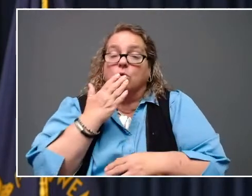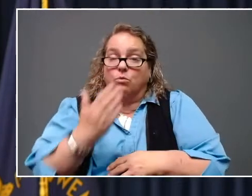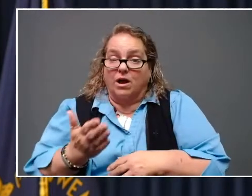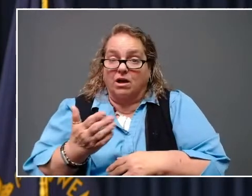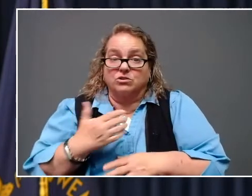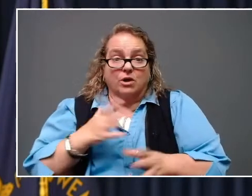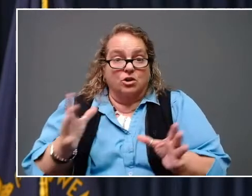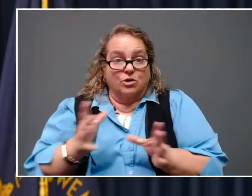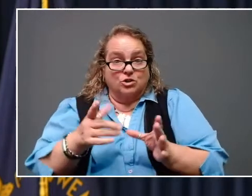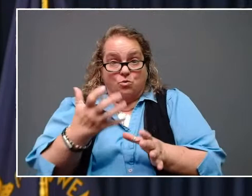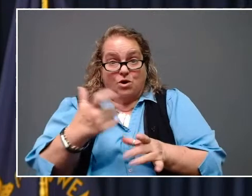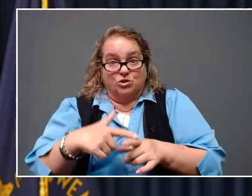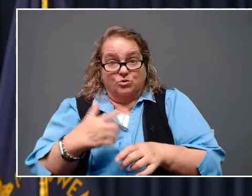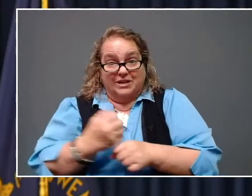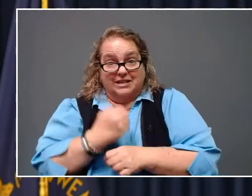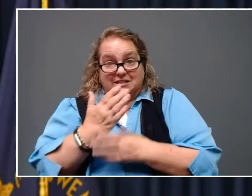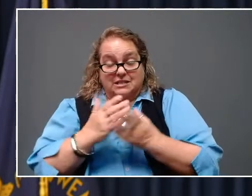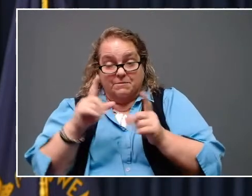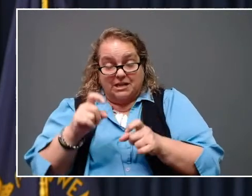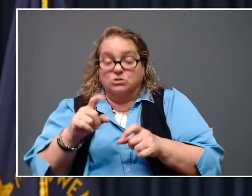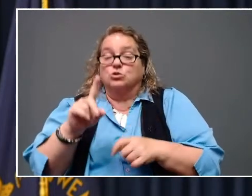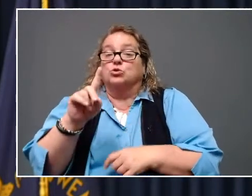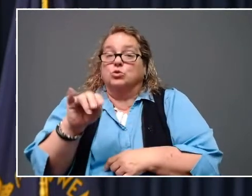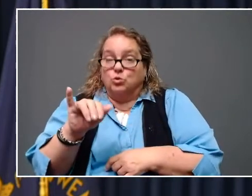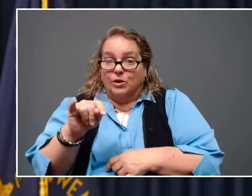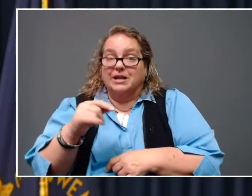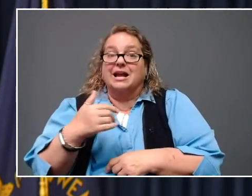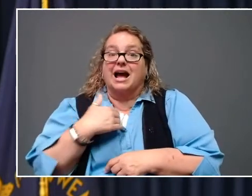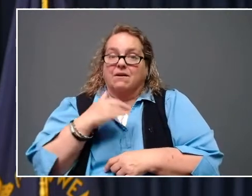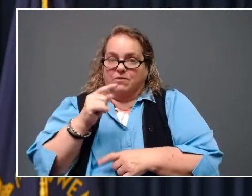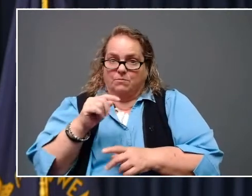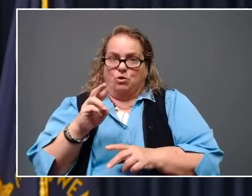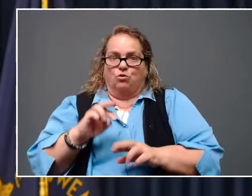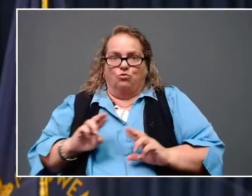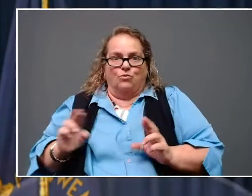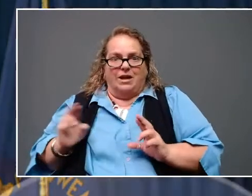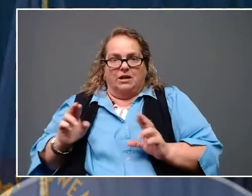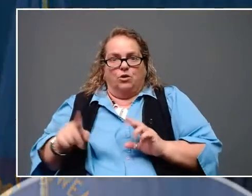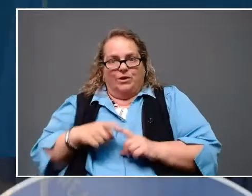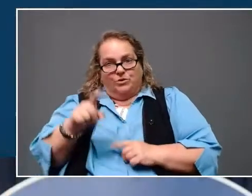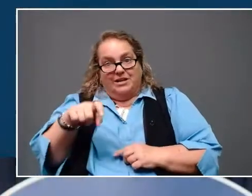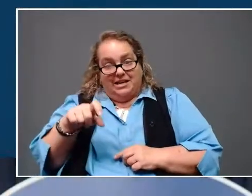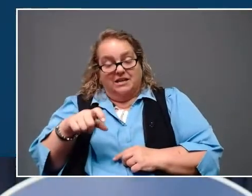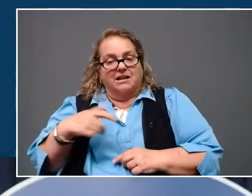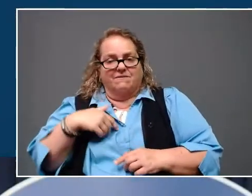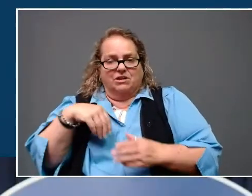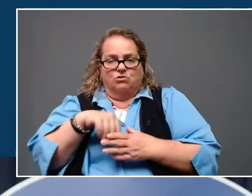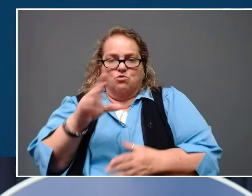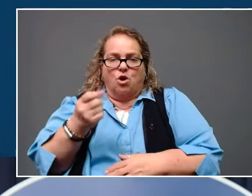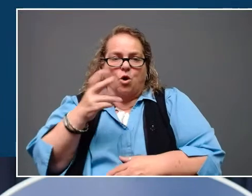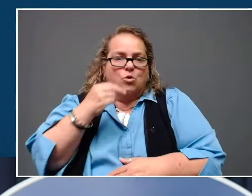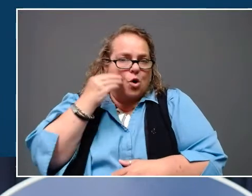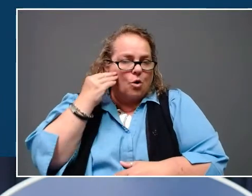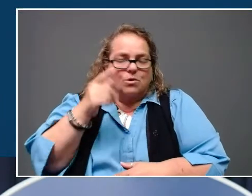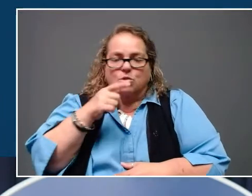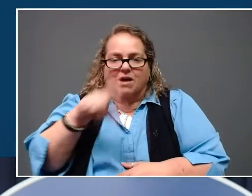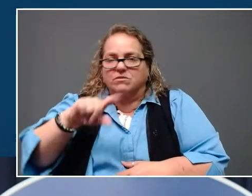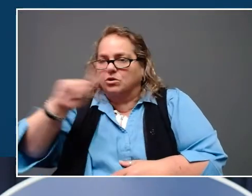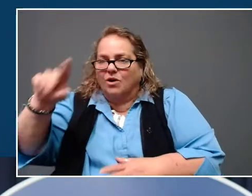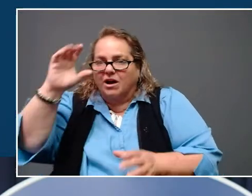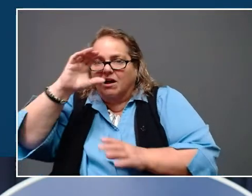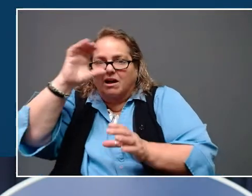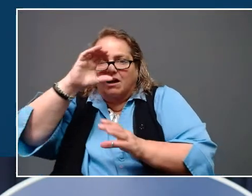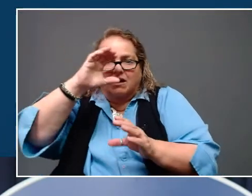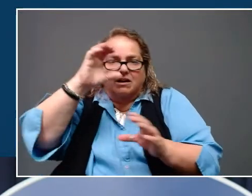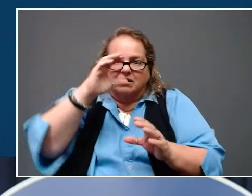get some antigen tests, go ahead and do that and have them on hand so that when you need them, they're right in your own home. You don't have to go out and find them. Second of